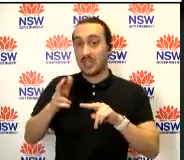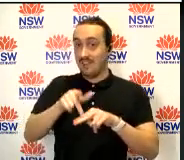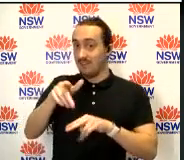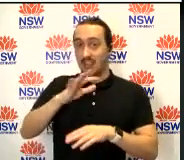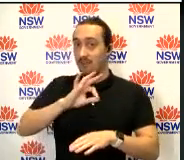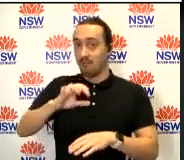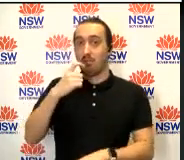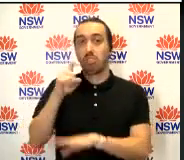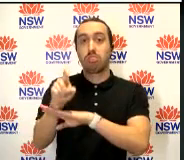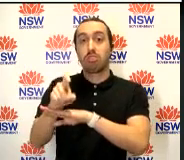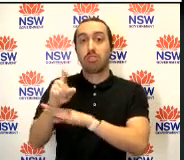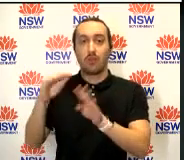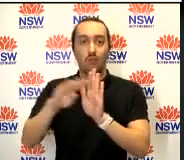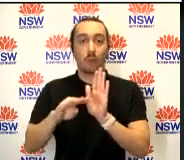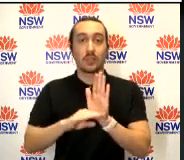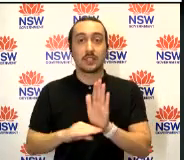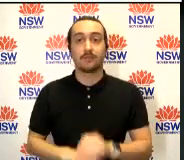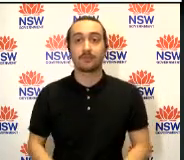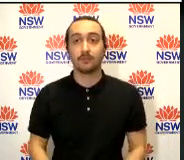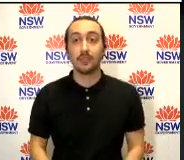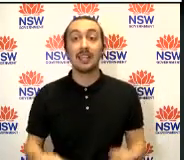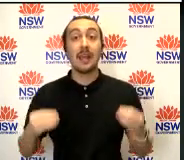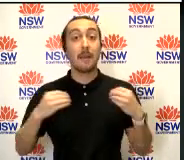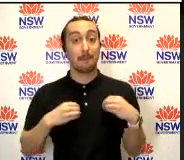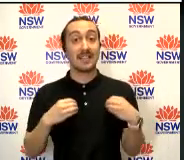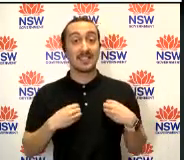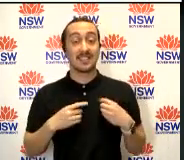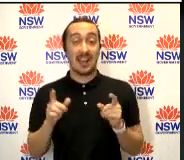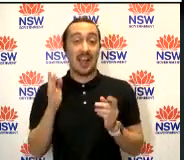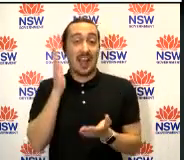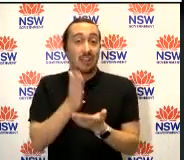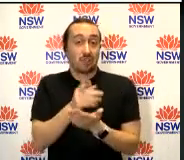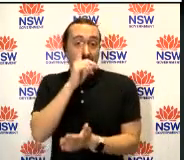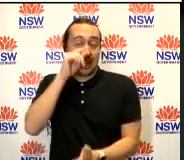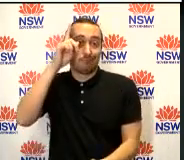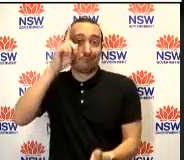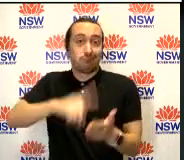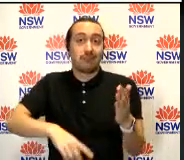prosecuted with penalties up to $1.5 million.